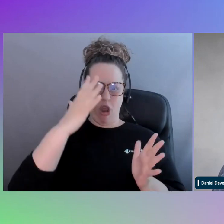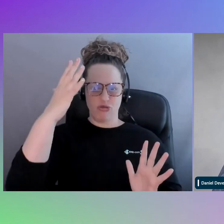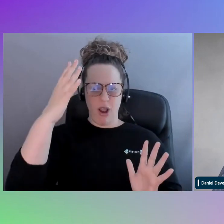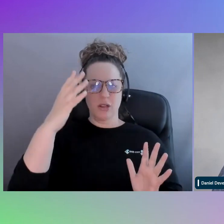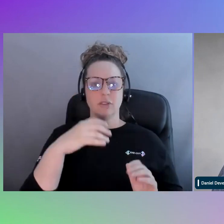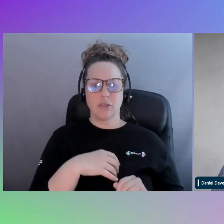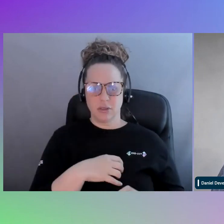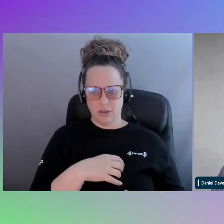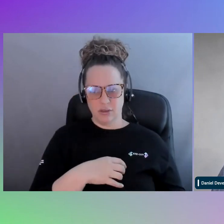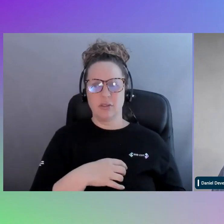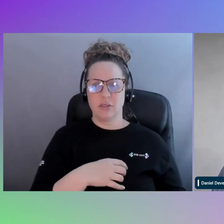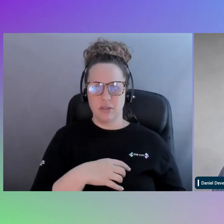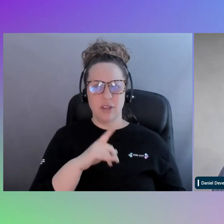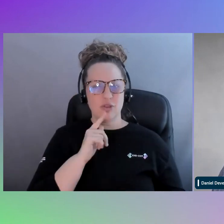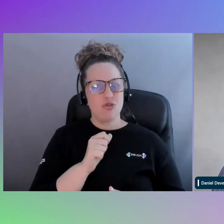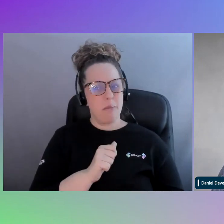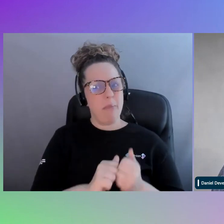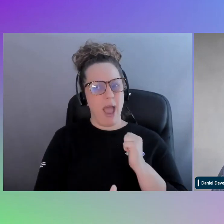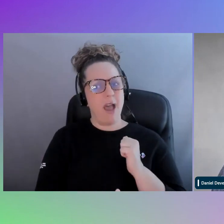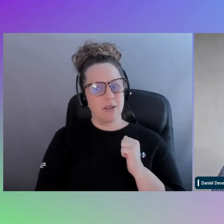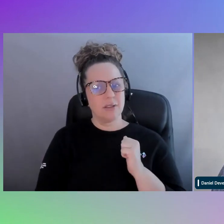contrast should pass. So